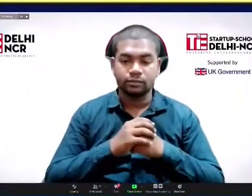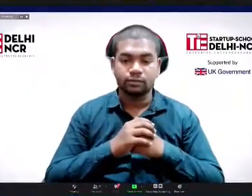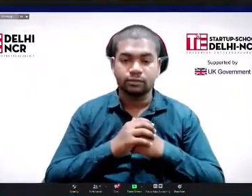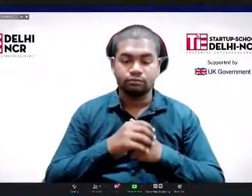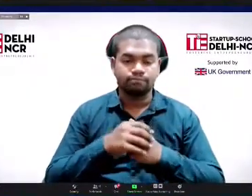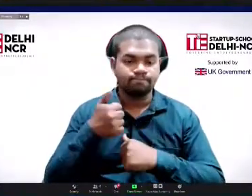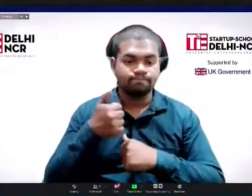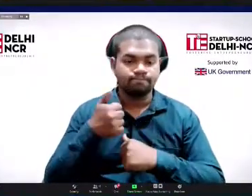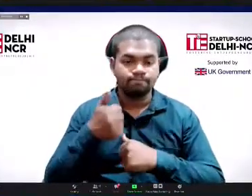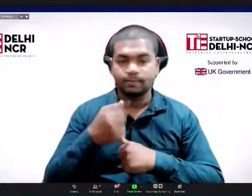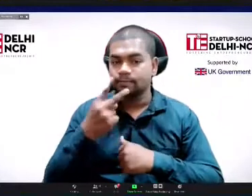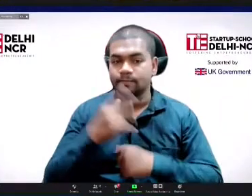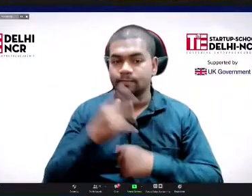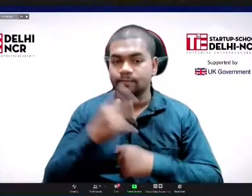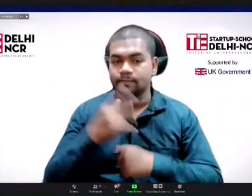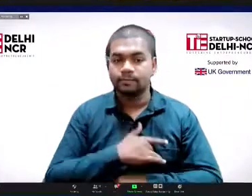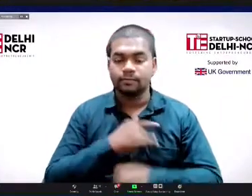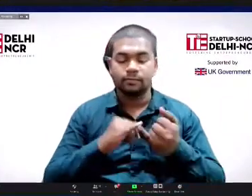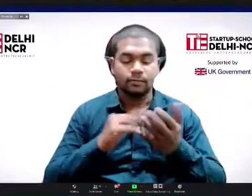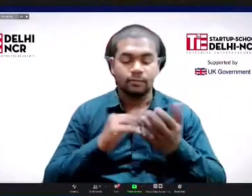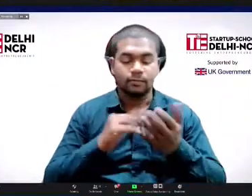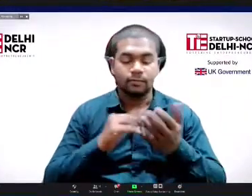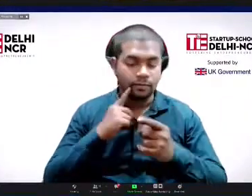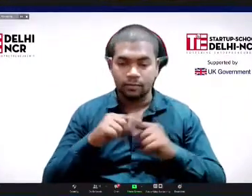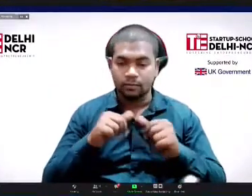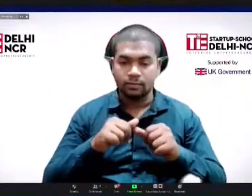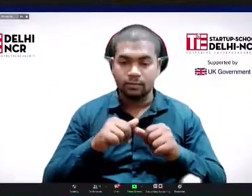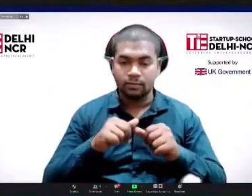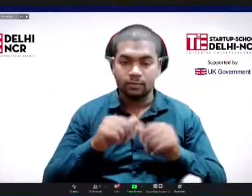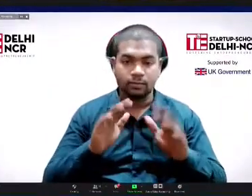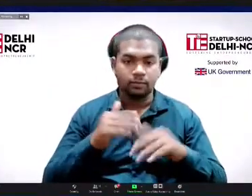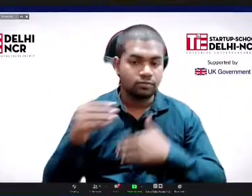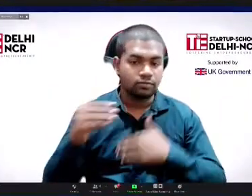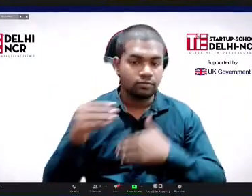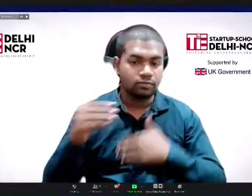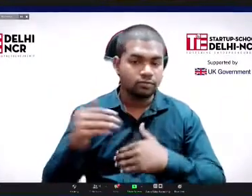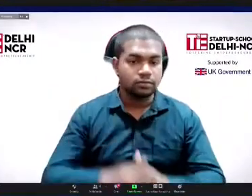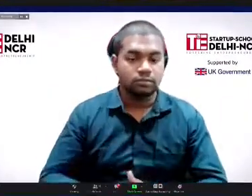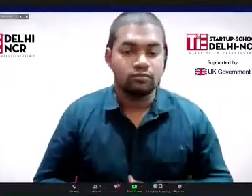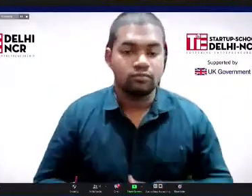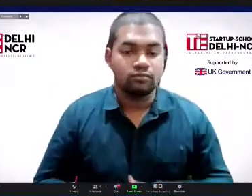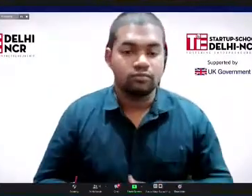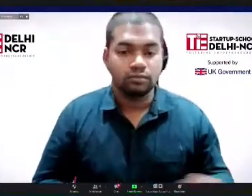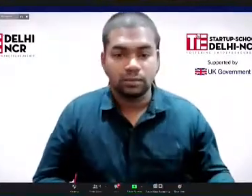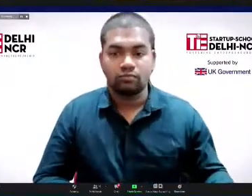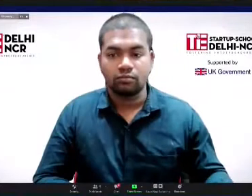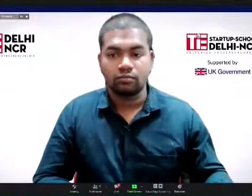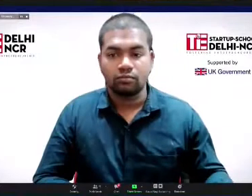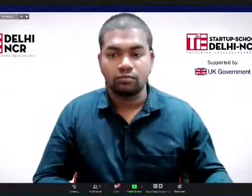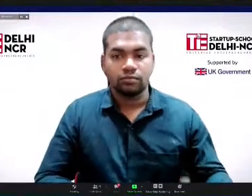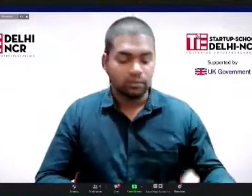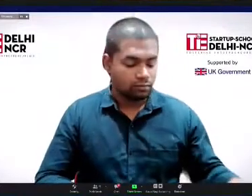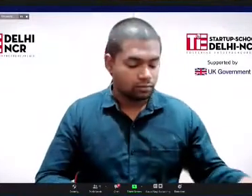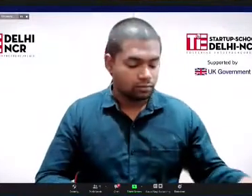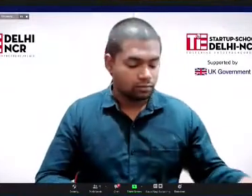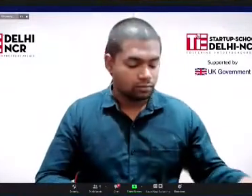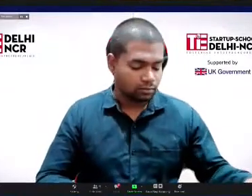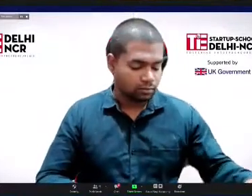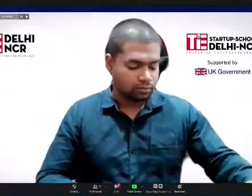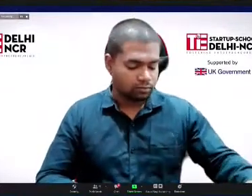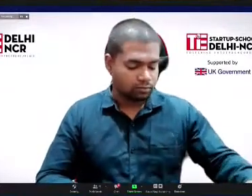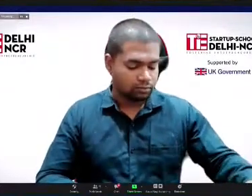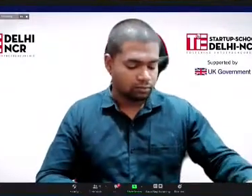Great. It's Smita. How long do we have? Because I see time is flying, and that we had only